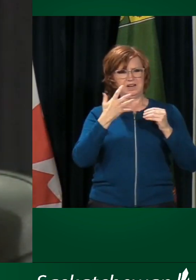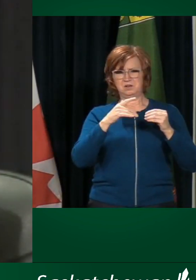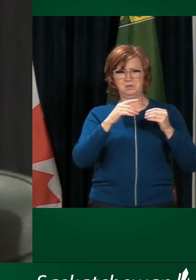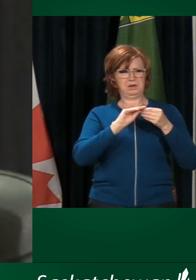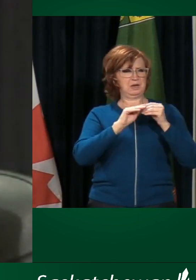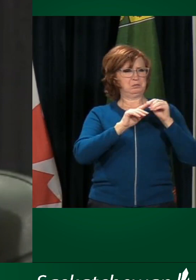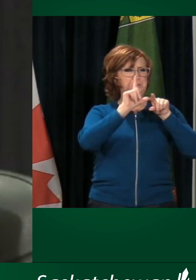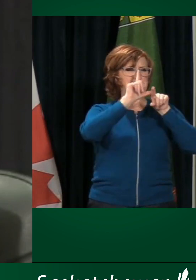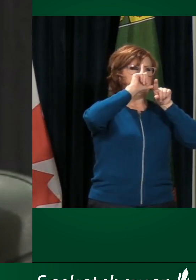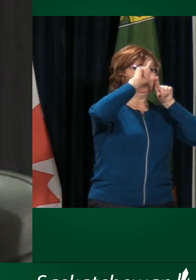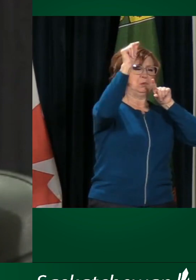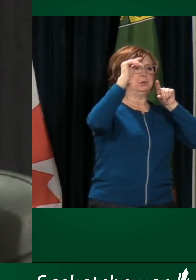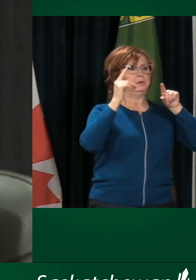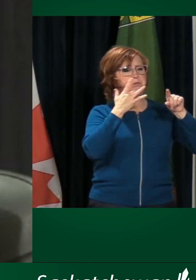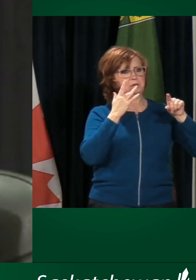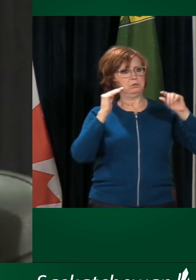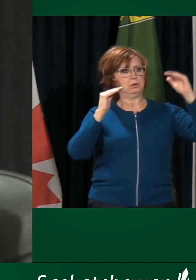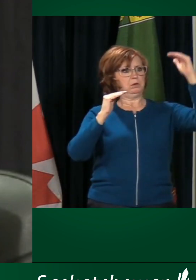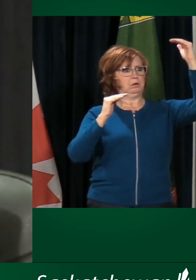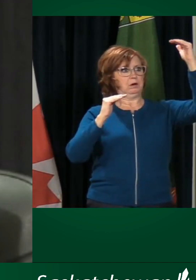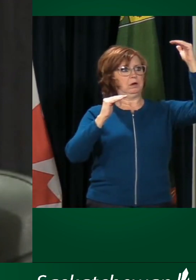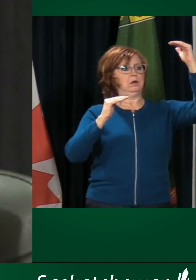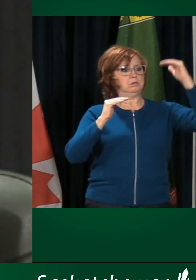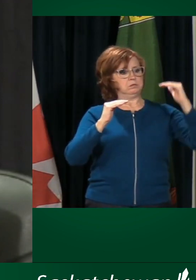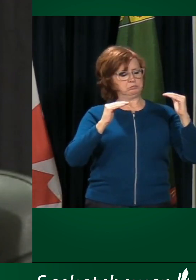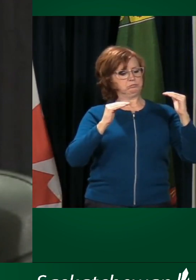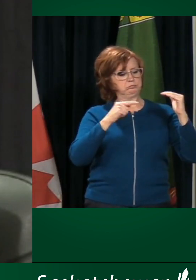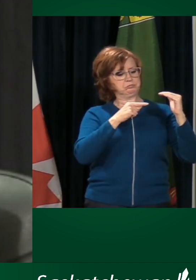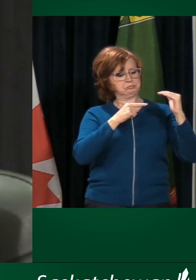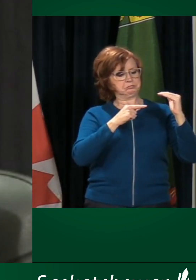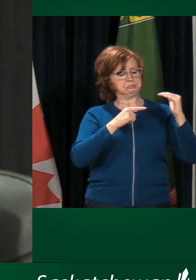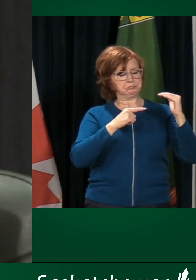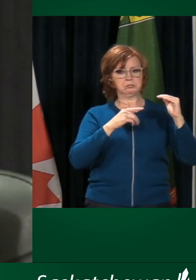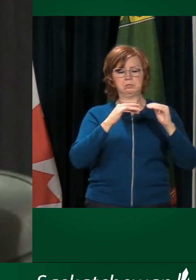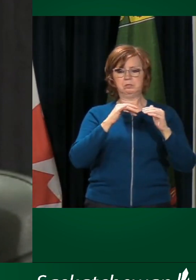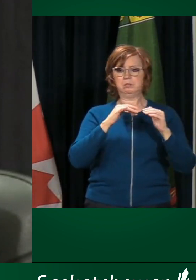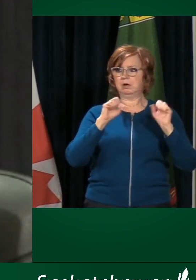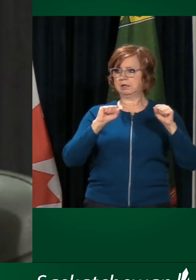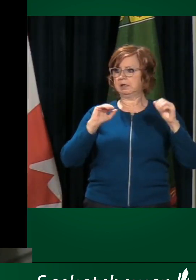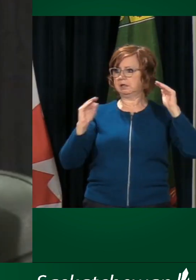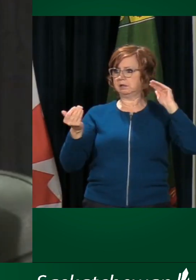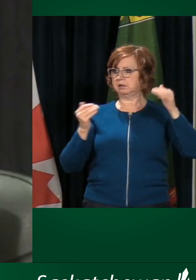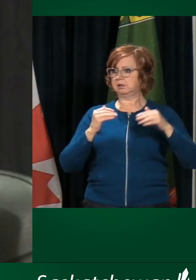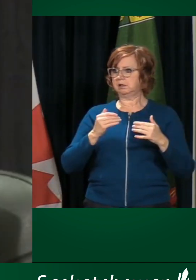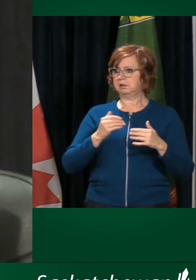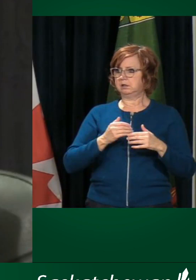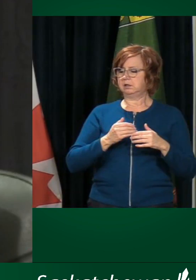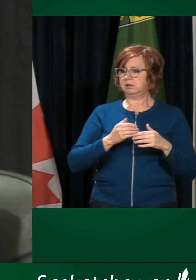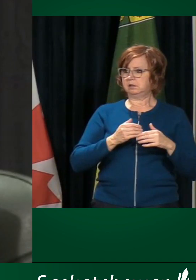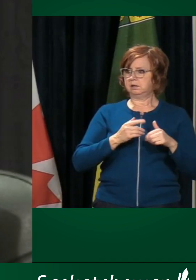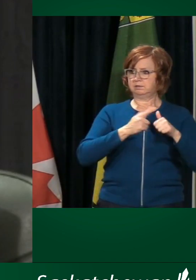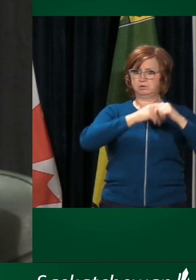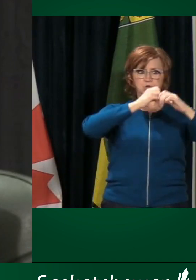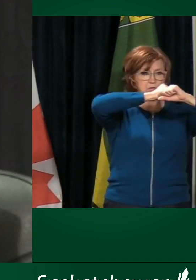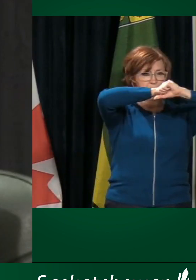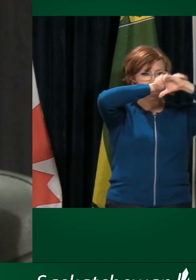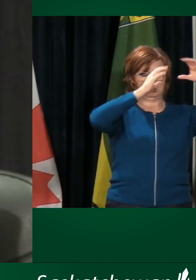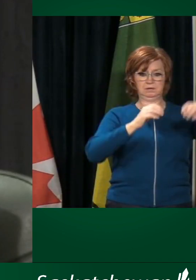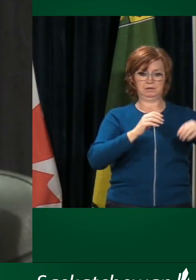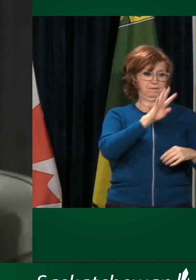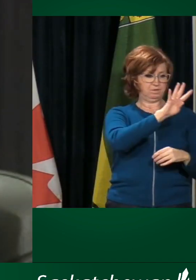from this? That it's down considerably from the first scenario, obviously, when we're talking about as many as